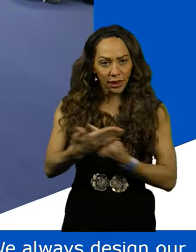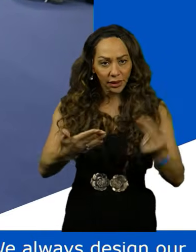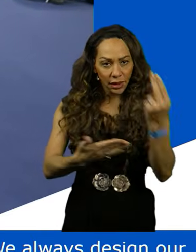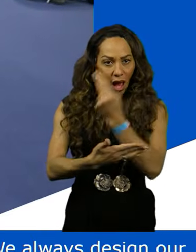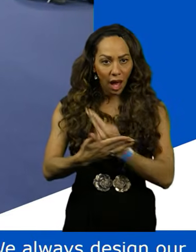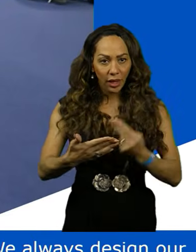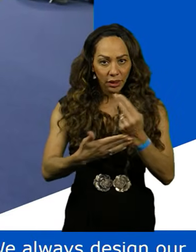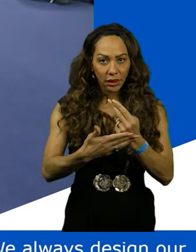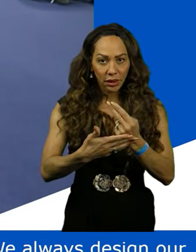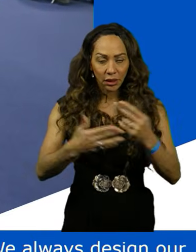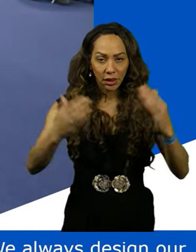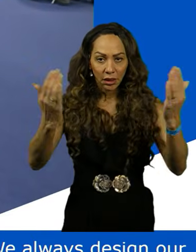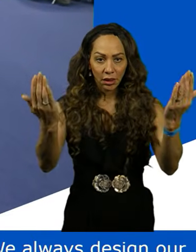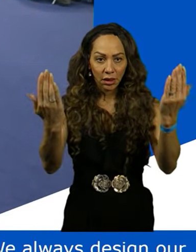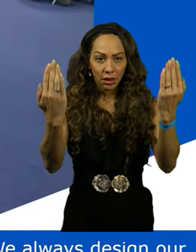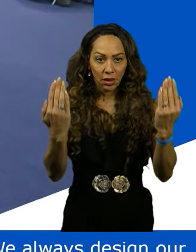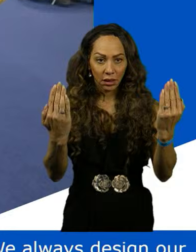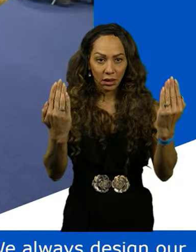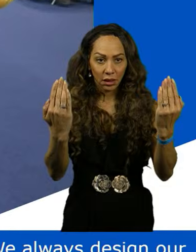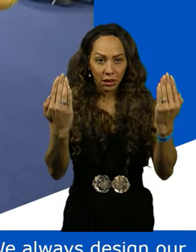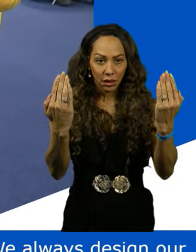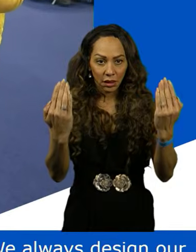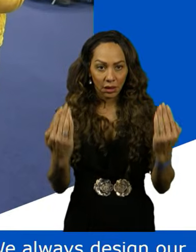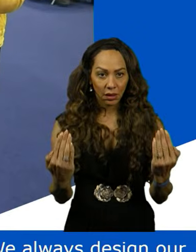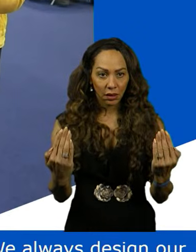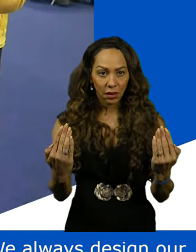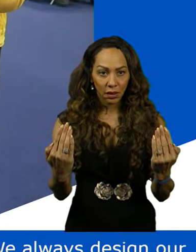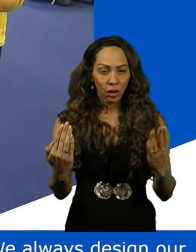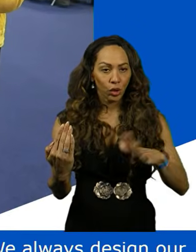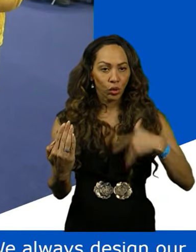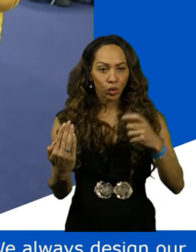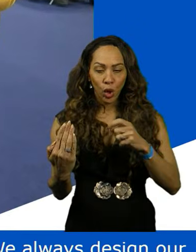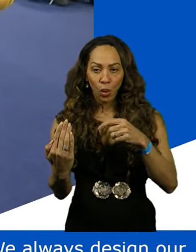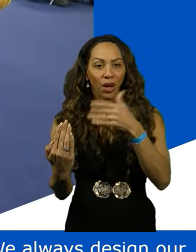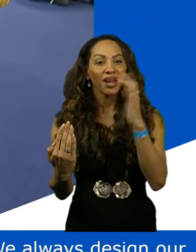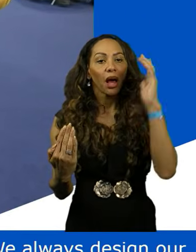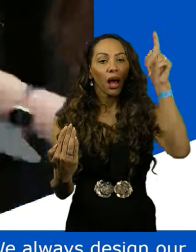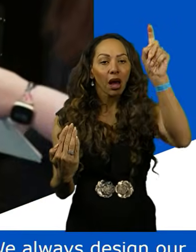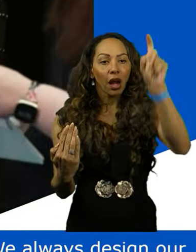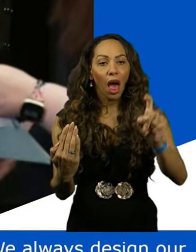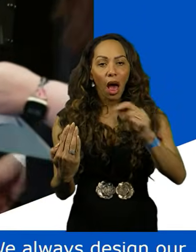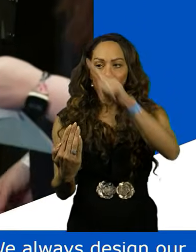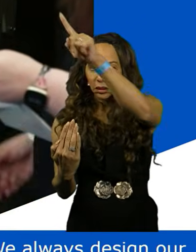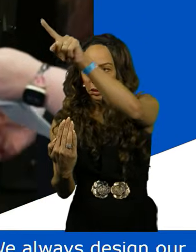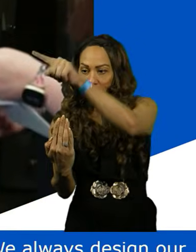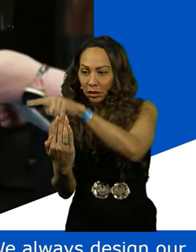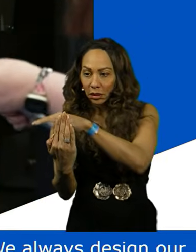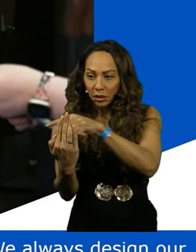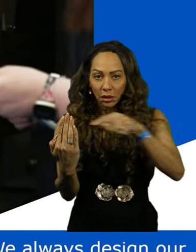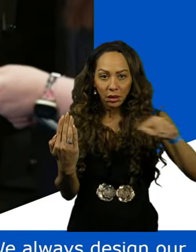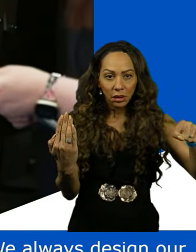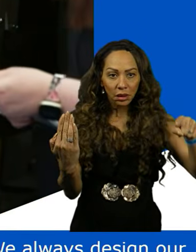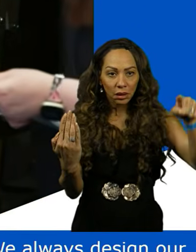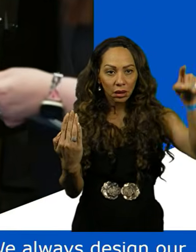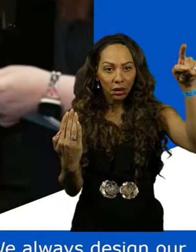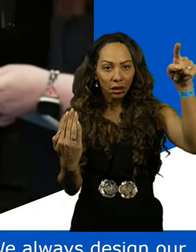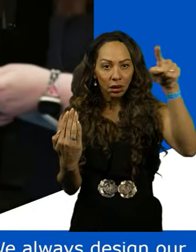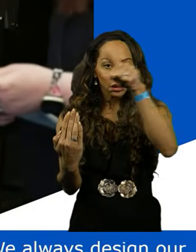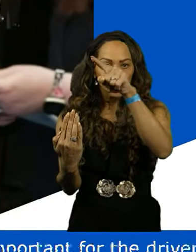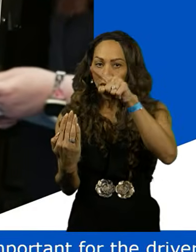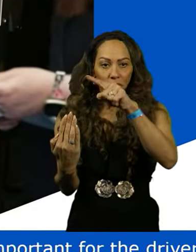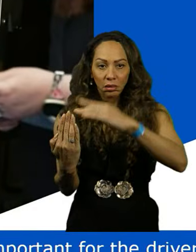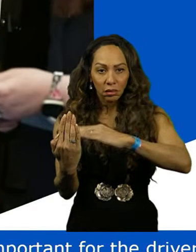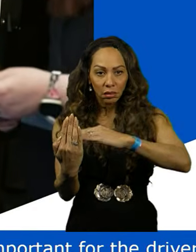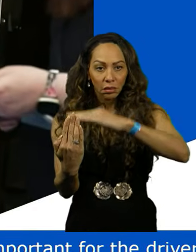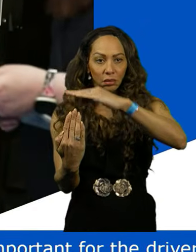That's important because rear vision is important for the driver, and a lot of vehicles you'll see accessible